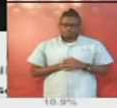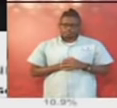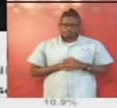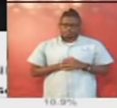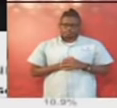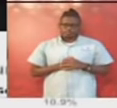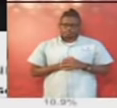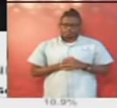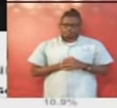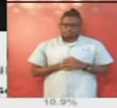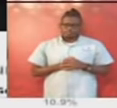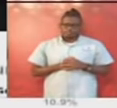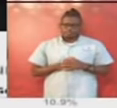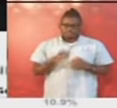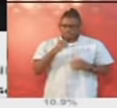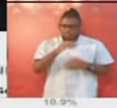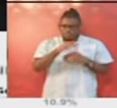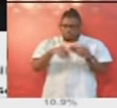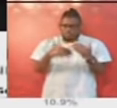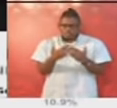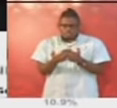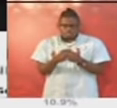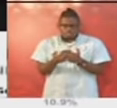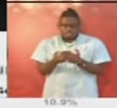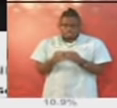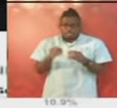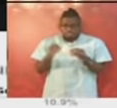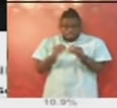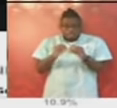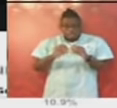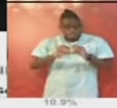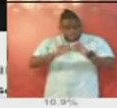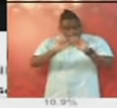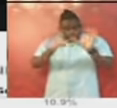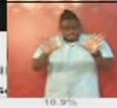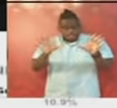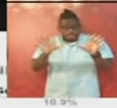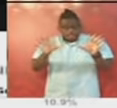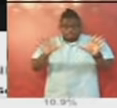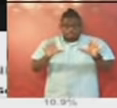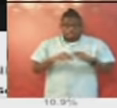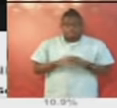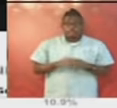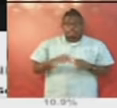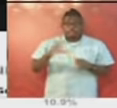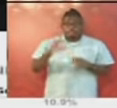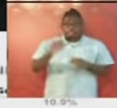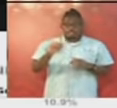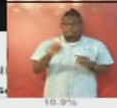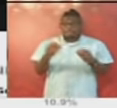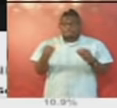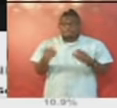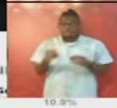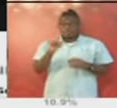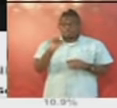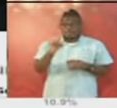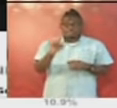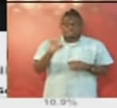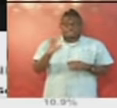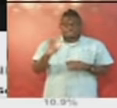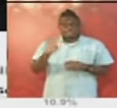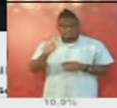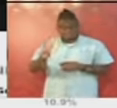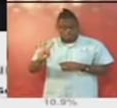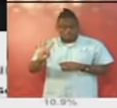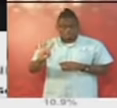go through all the counties, but we can see clearly that Caroni has a large amount, 164. St. George Central, again,